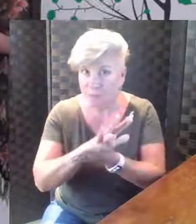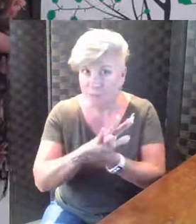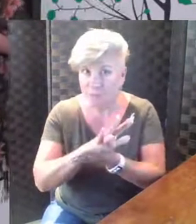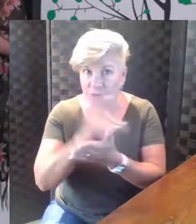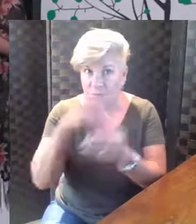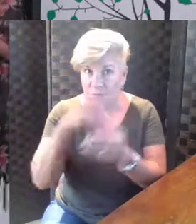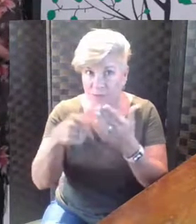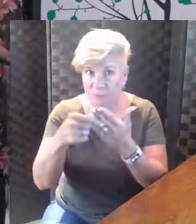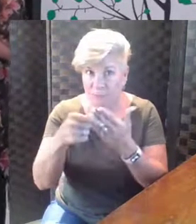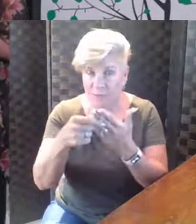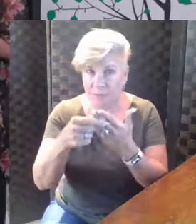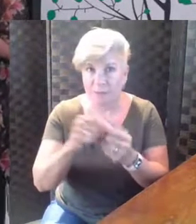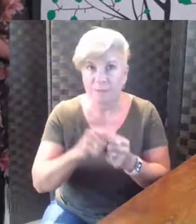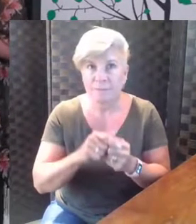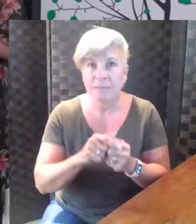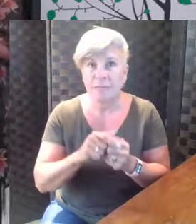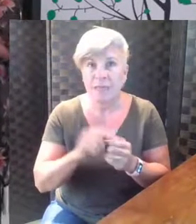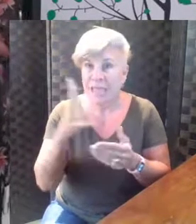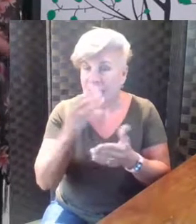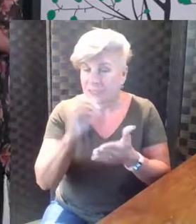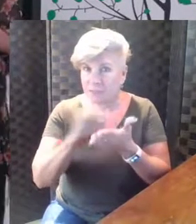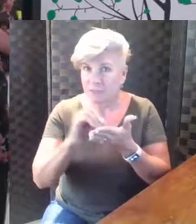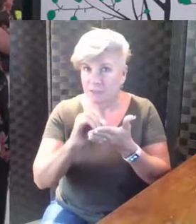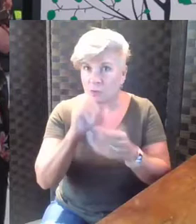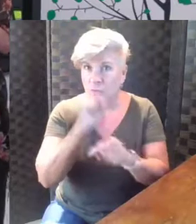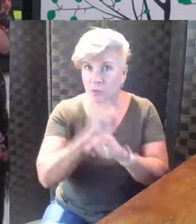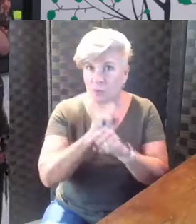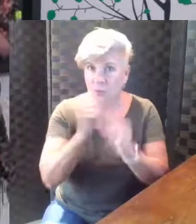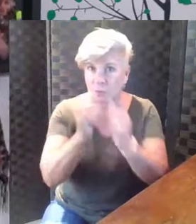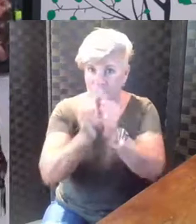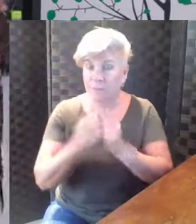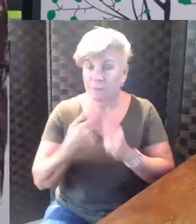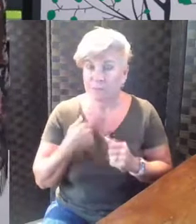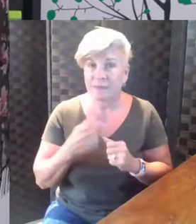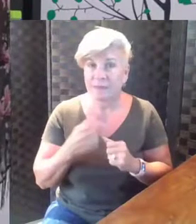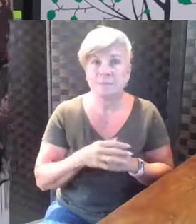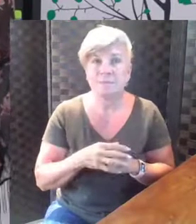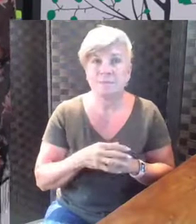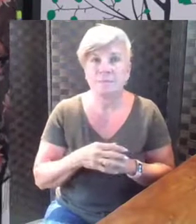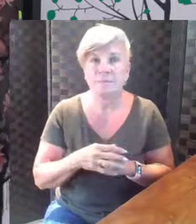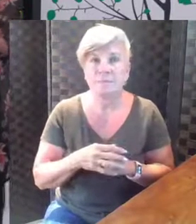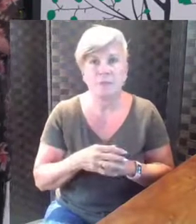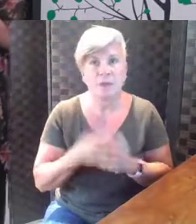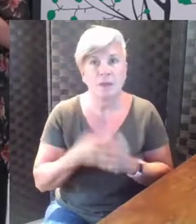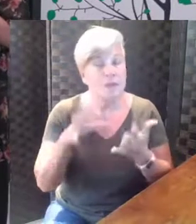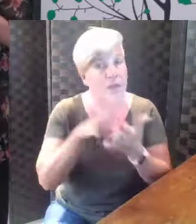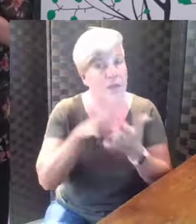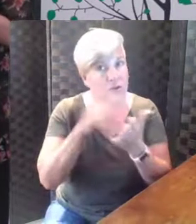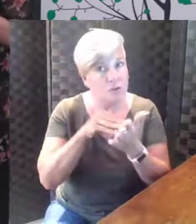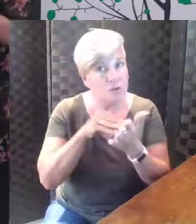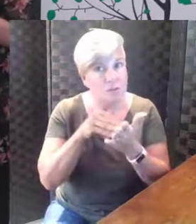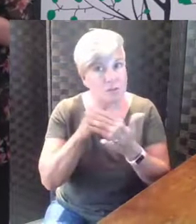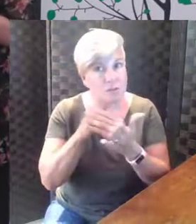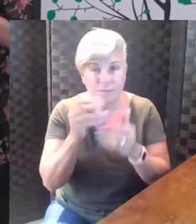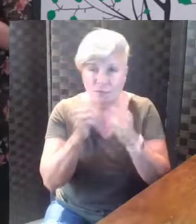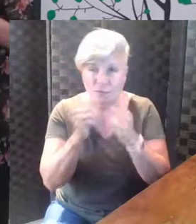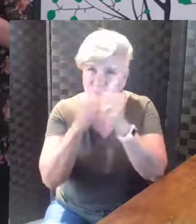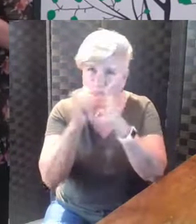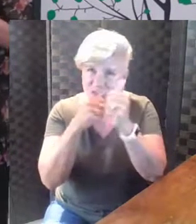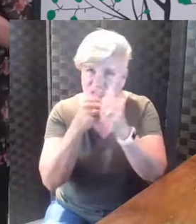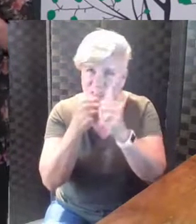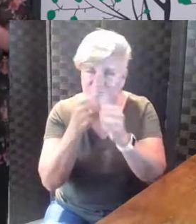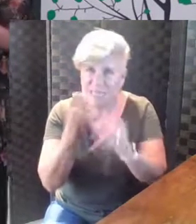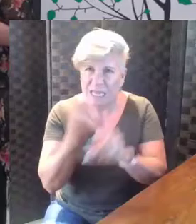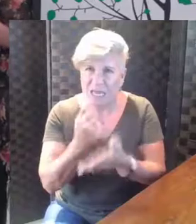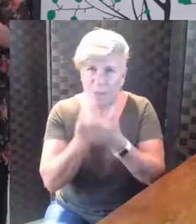that should be in your packet and a pencil so you can work these problems along with me. Now that we've learned a few strategies to help us